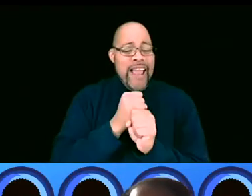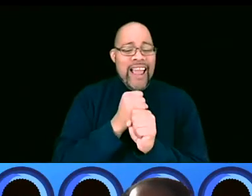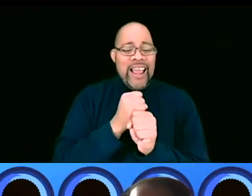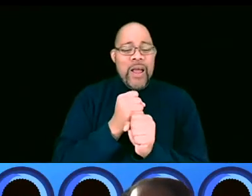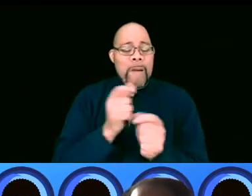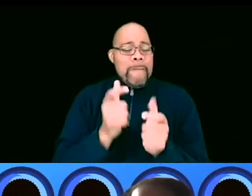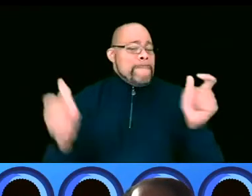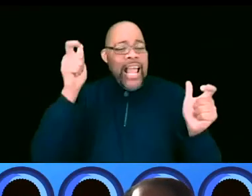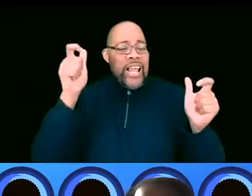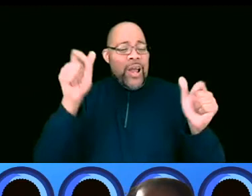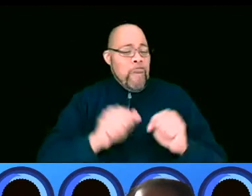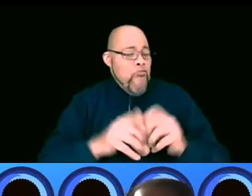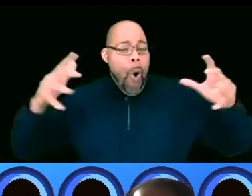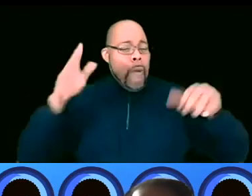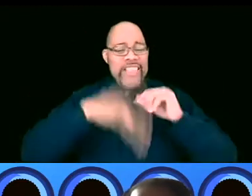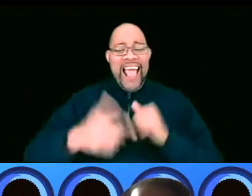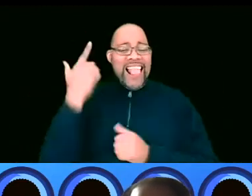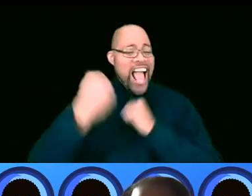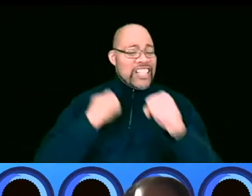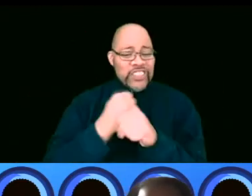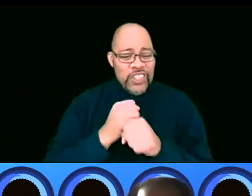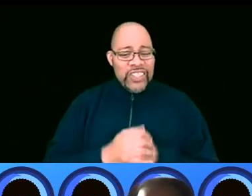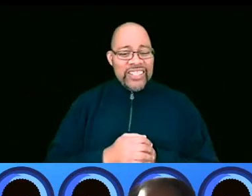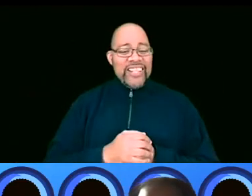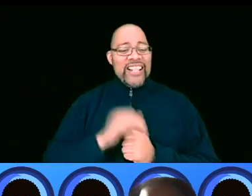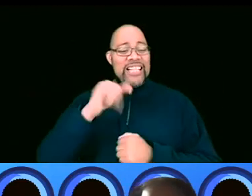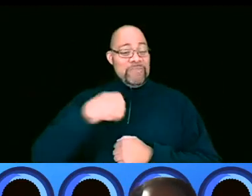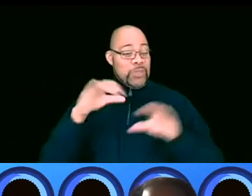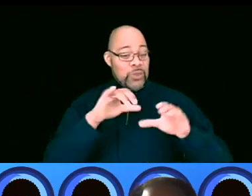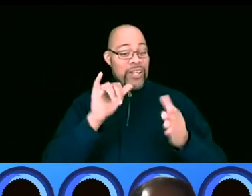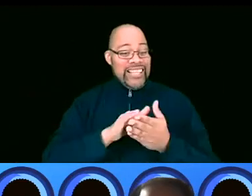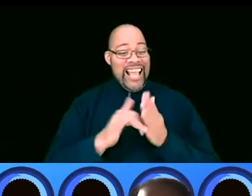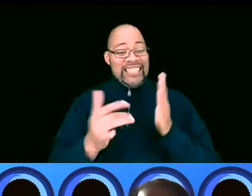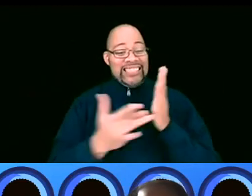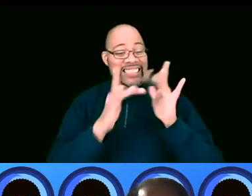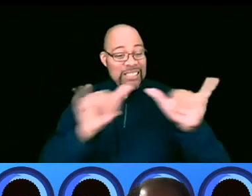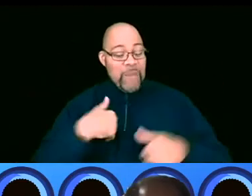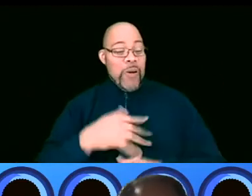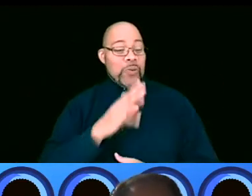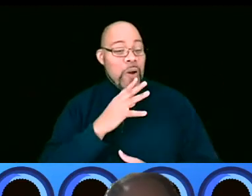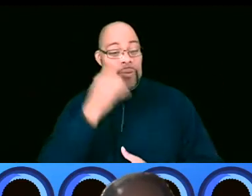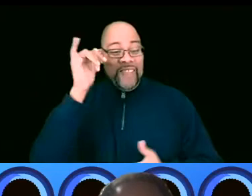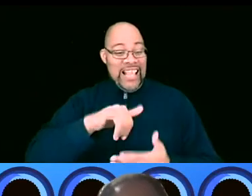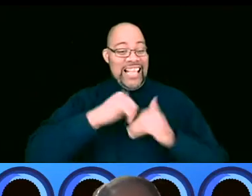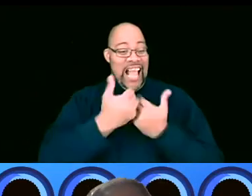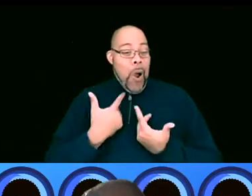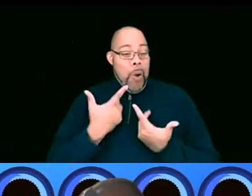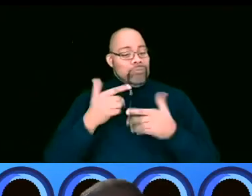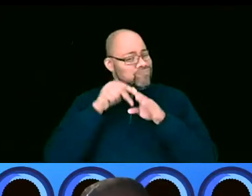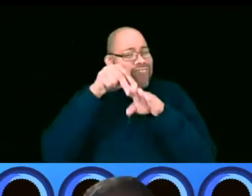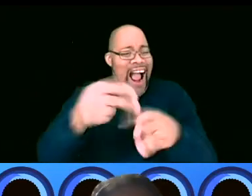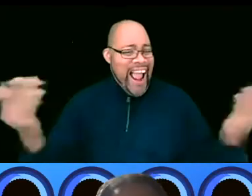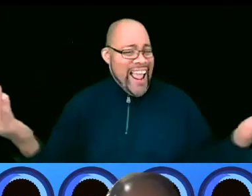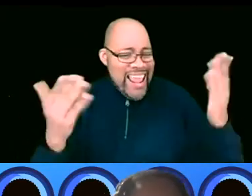bigger splash than last year. This is me doing the tech at the same time I'm talking because this is how we ride out here